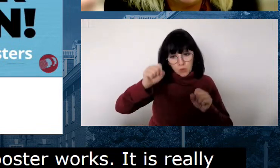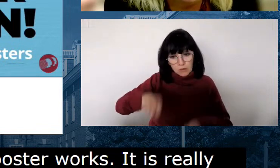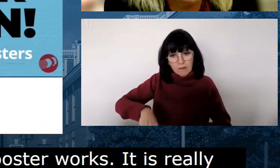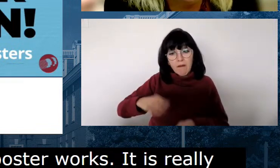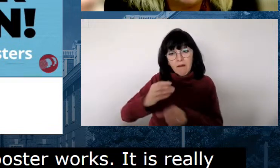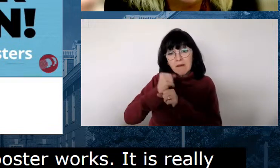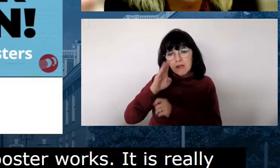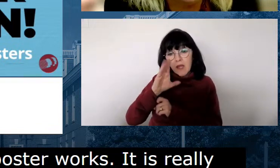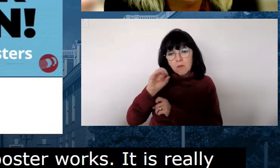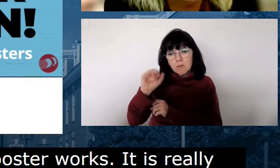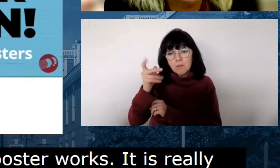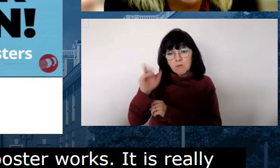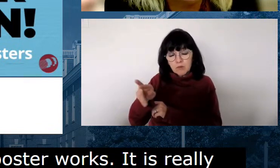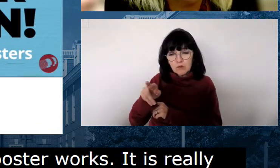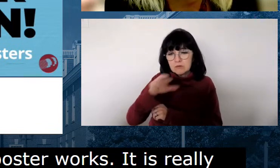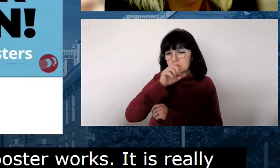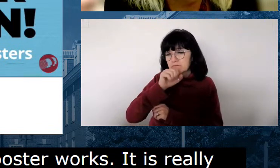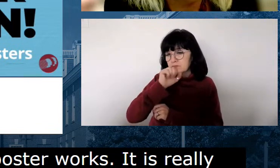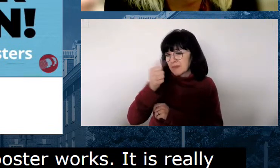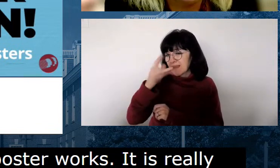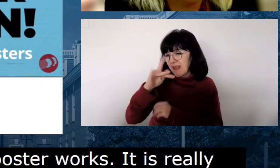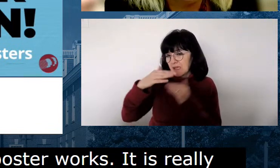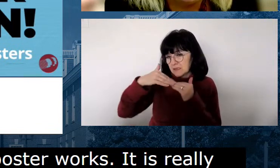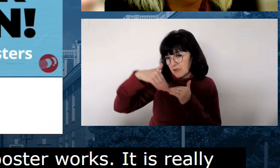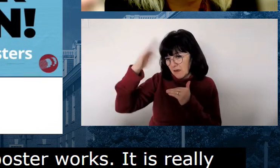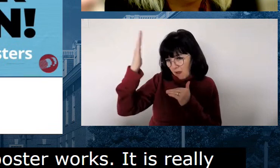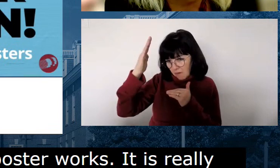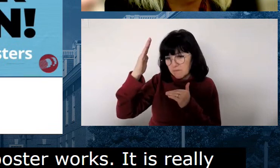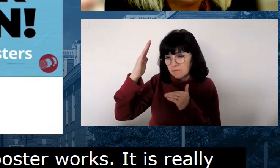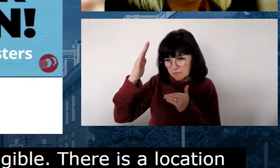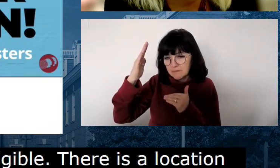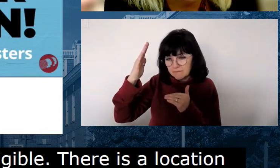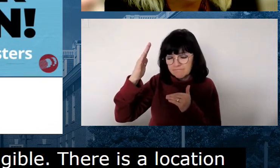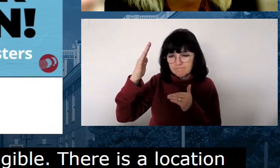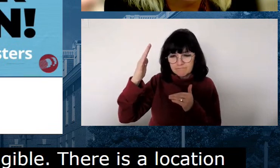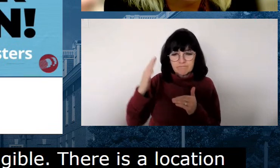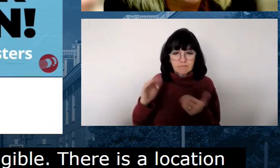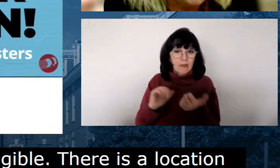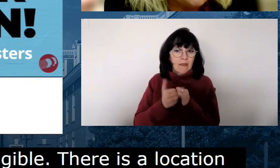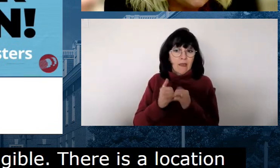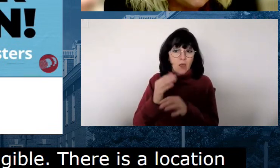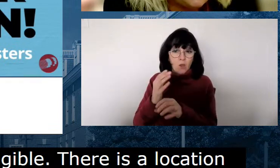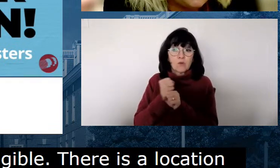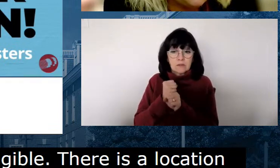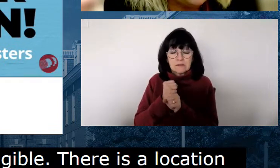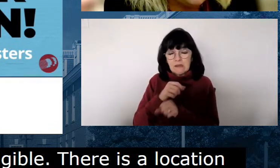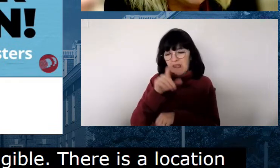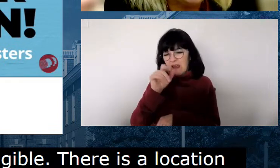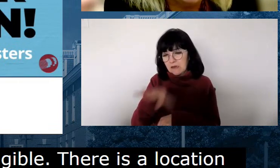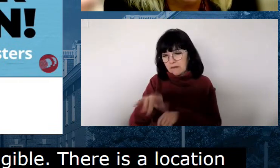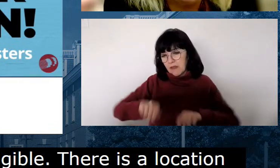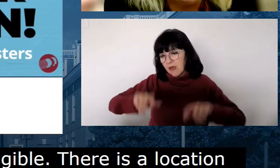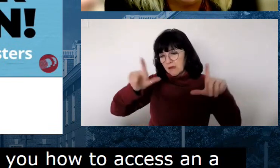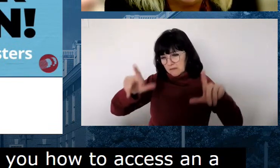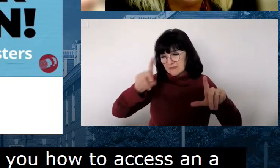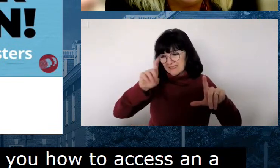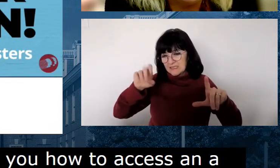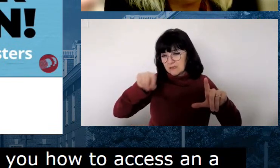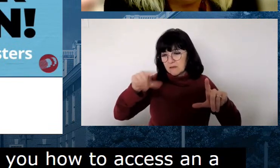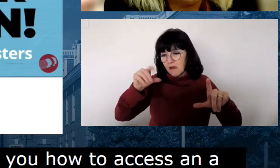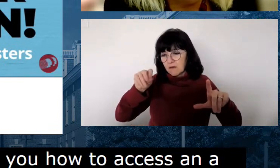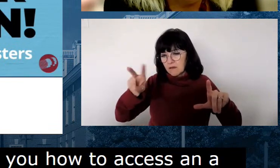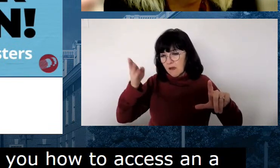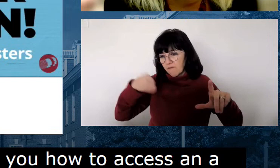There's a location right here on this slide that can share with you how to access a booster. But we really need